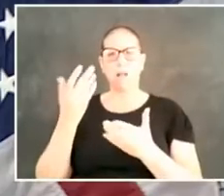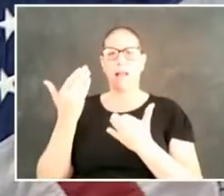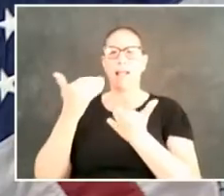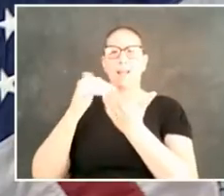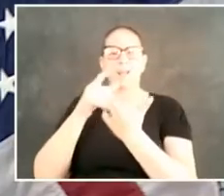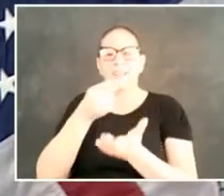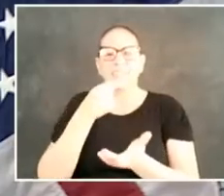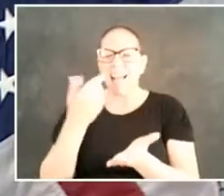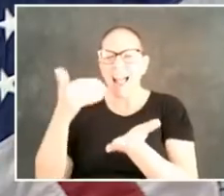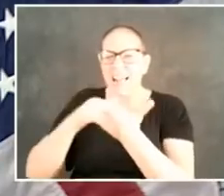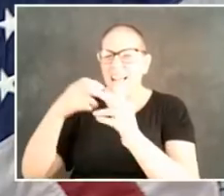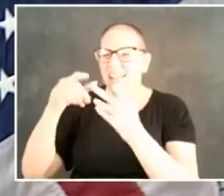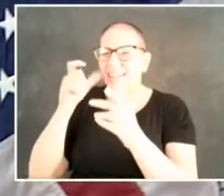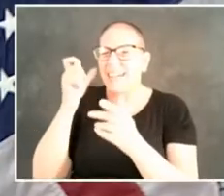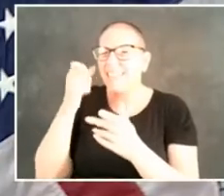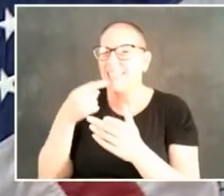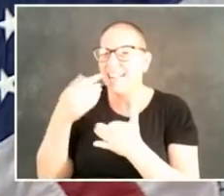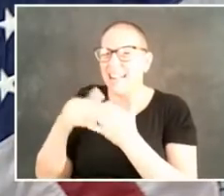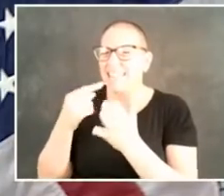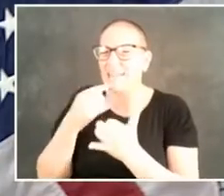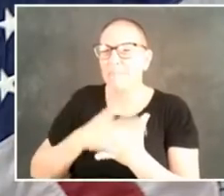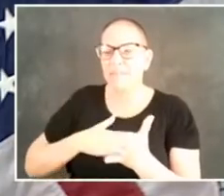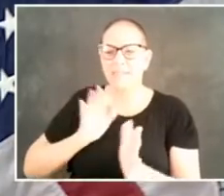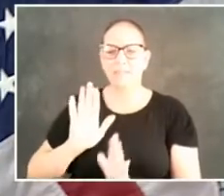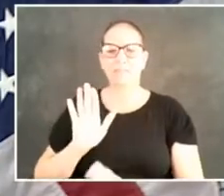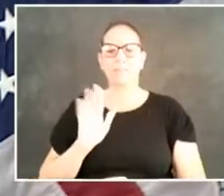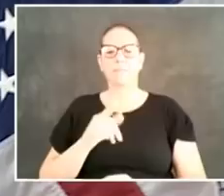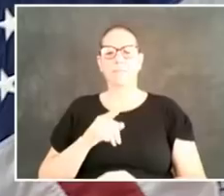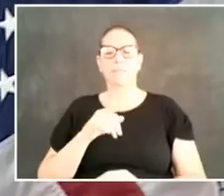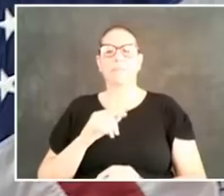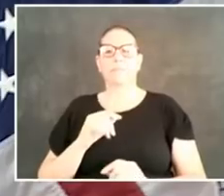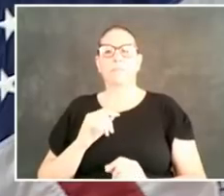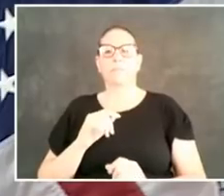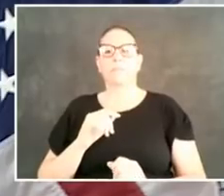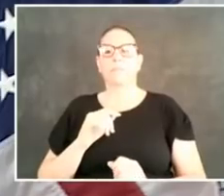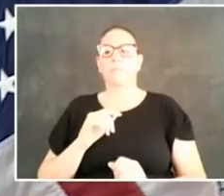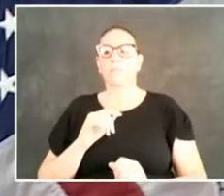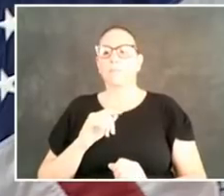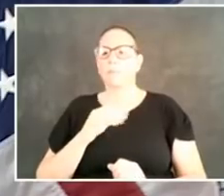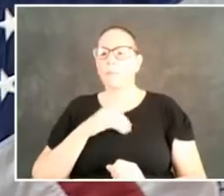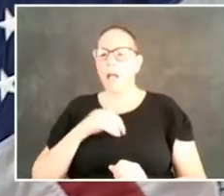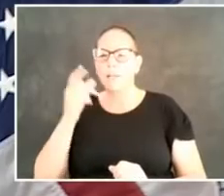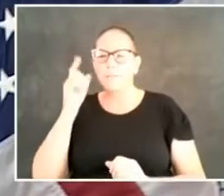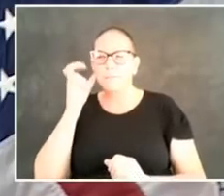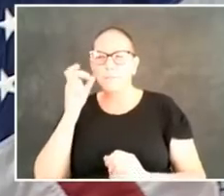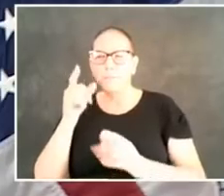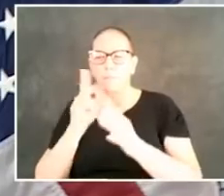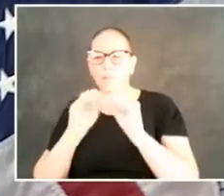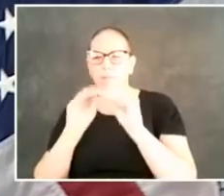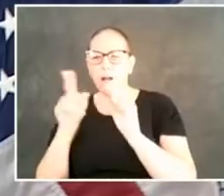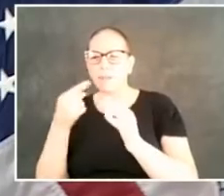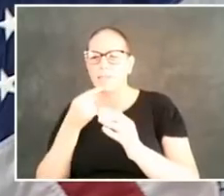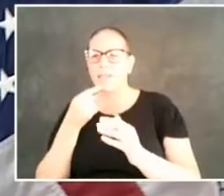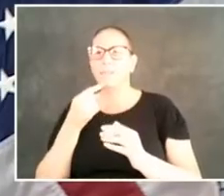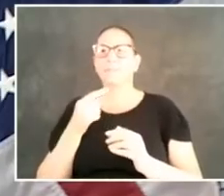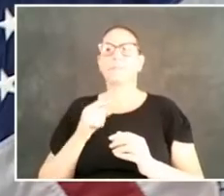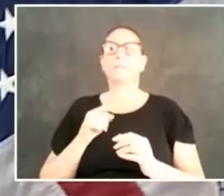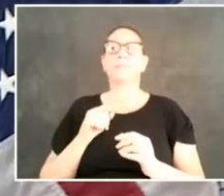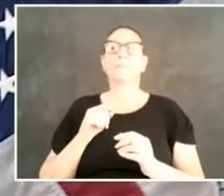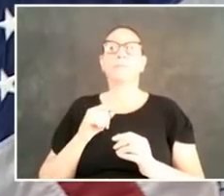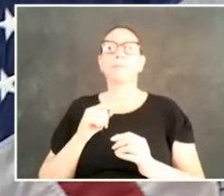words clearly. Sorry. They're no longer allowed to bar people from entering the building